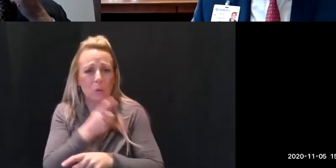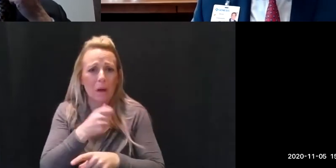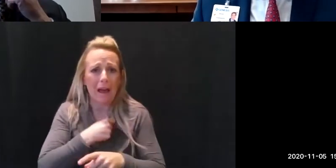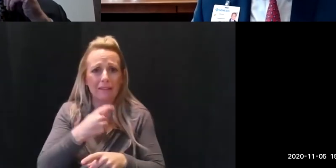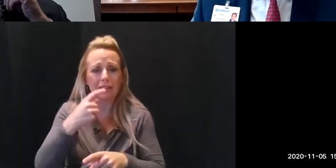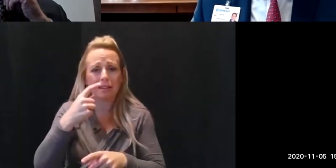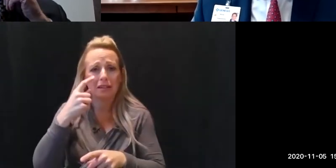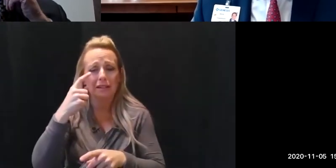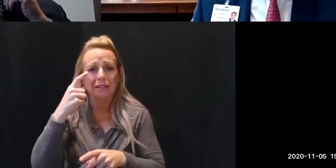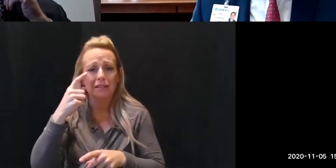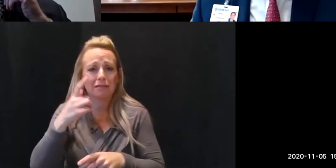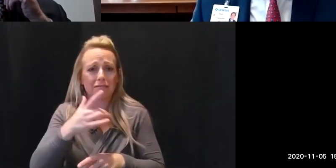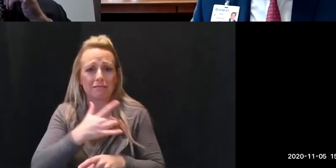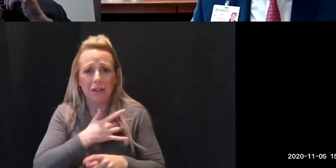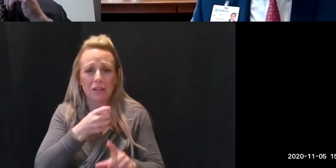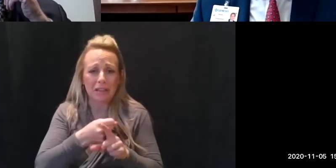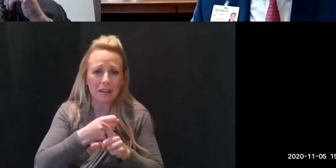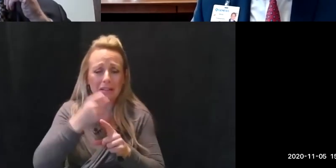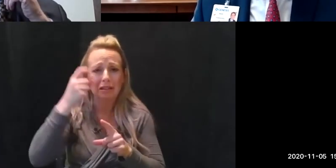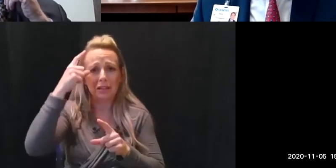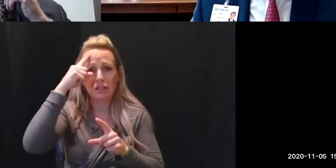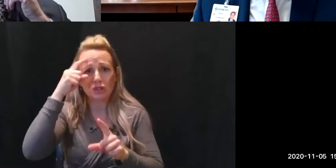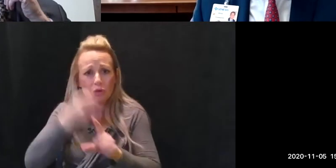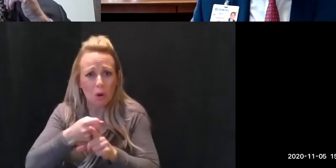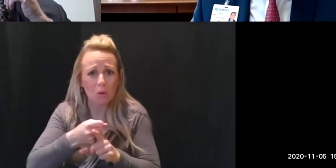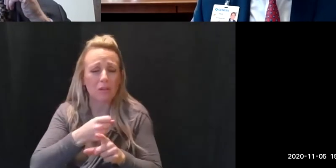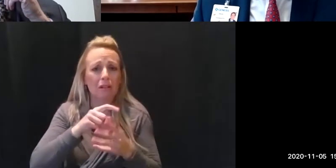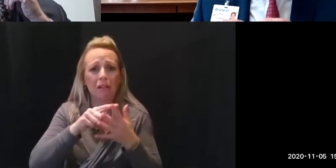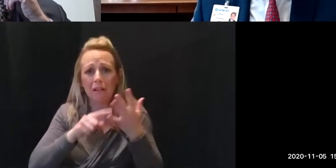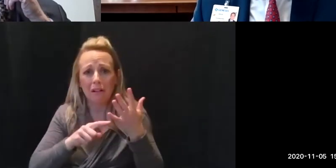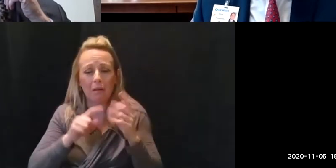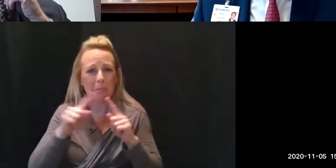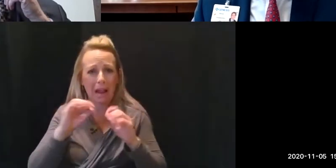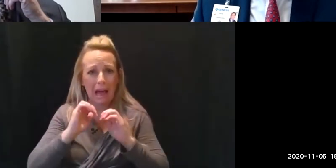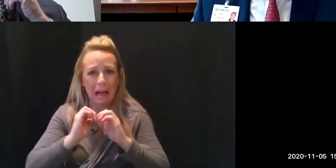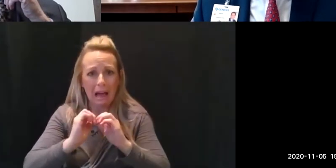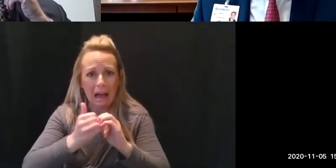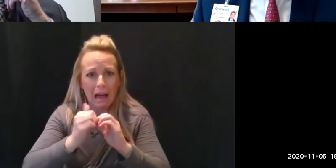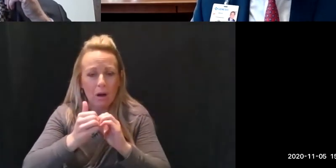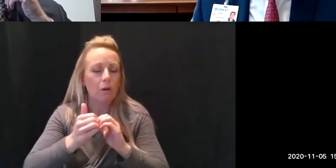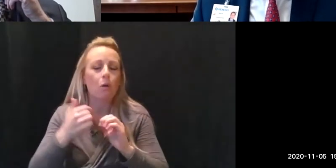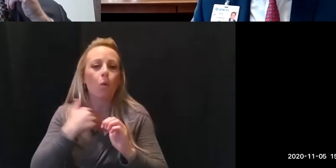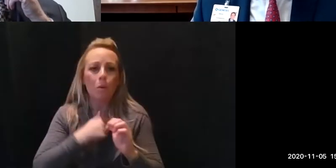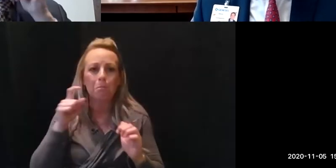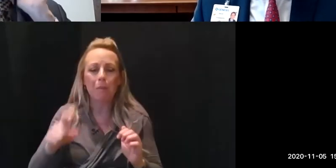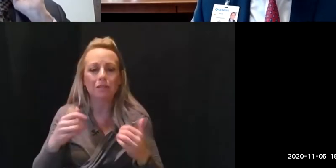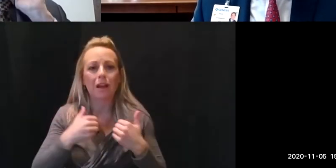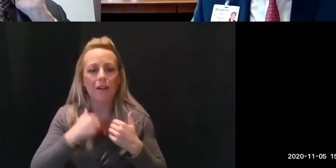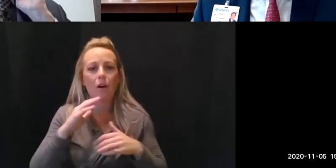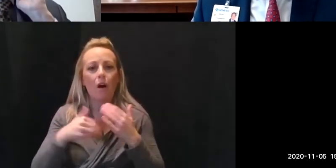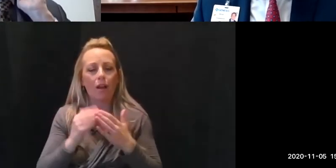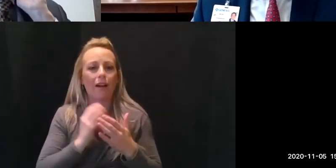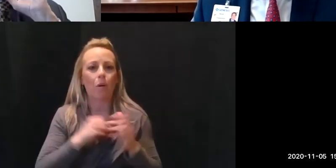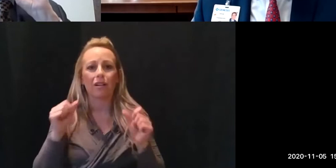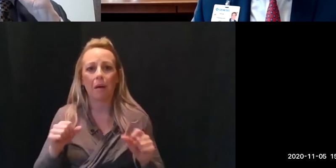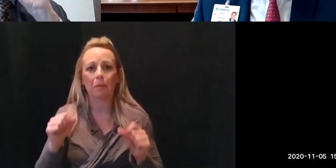happen every single day. And in order to do that well, we have to have all of our capabilities and not reassign them to care